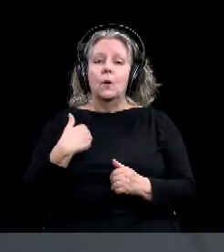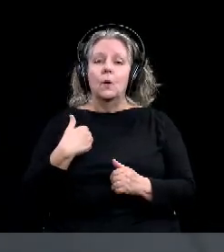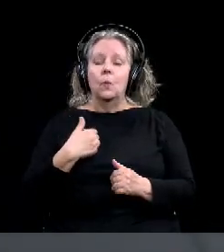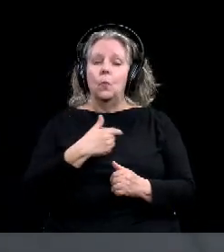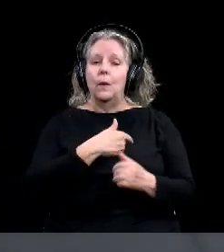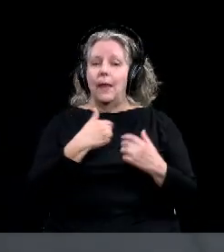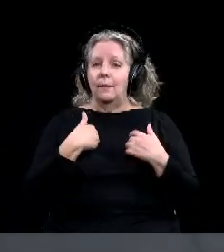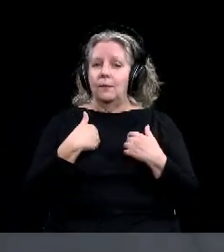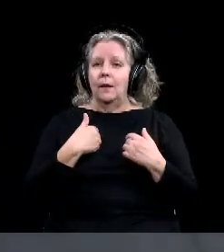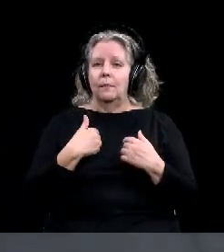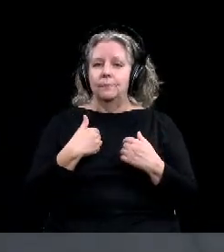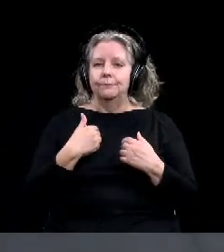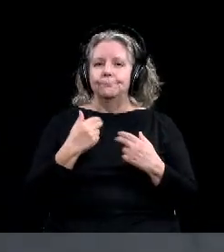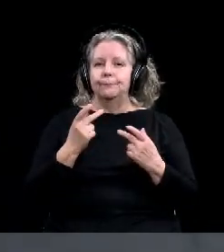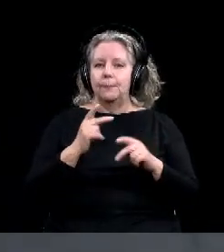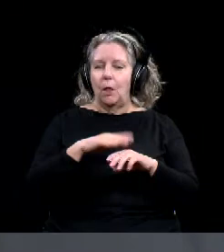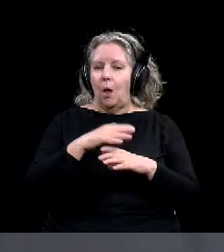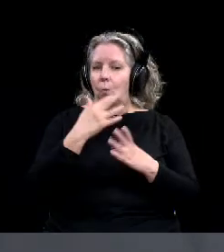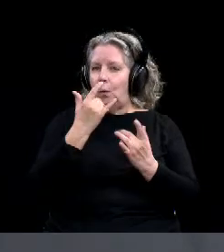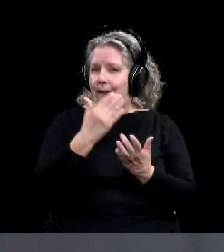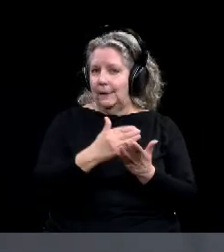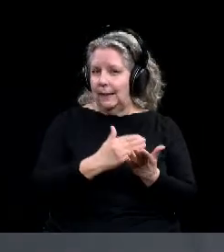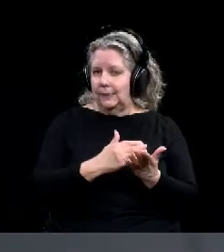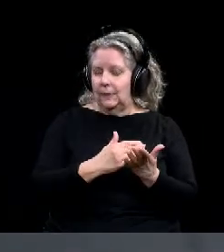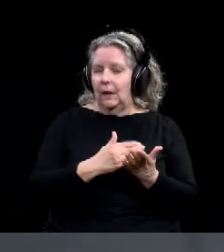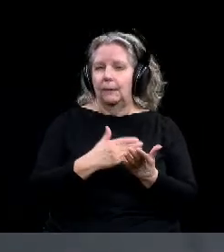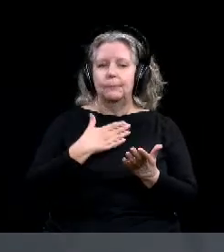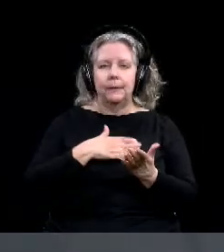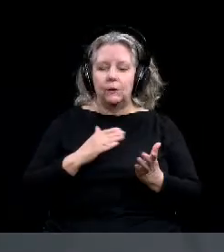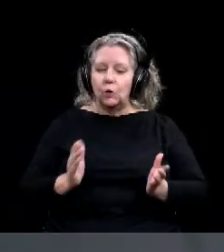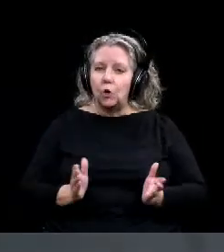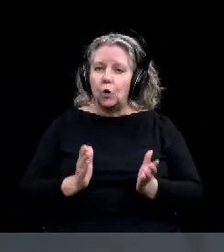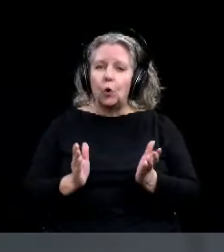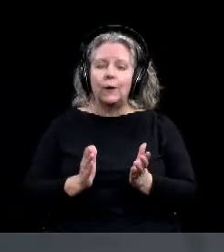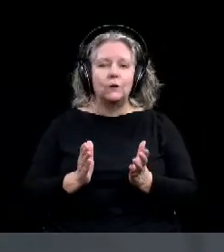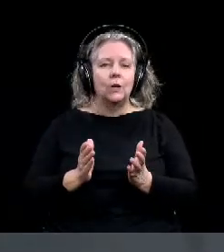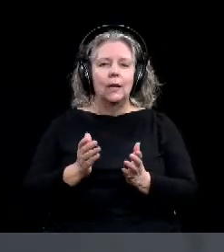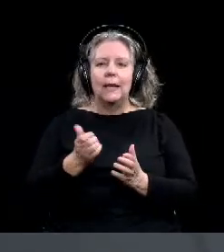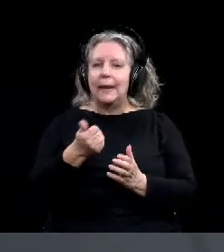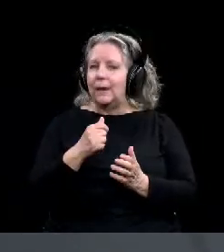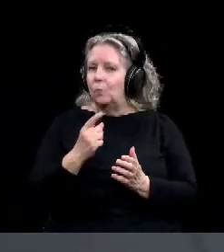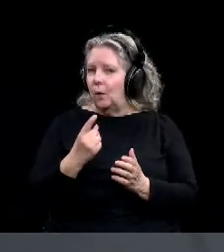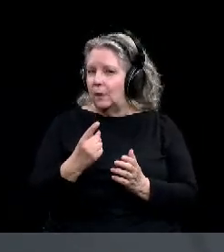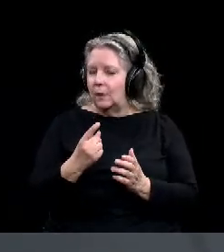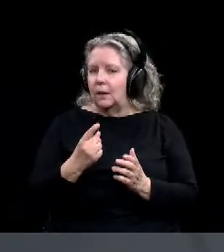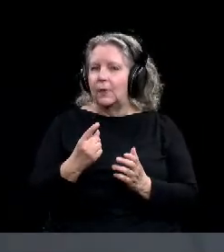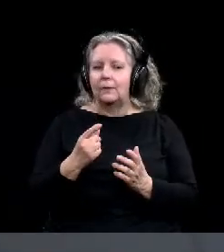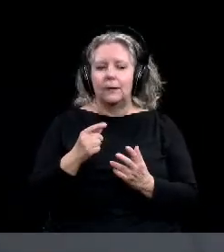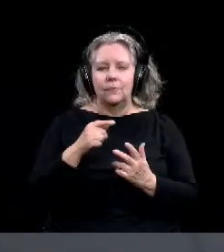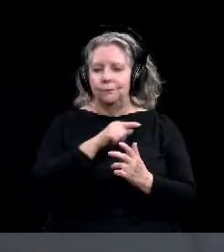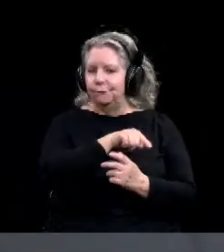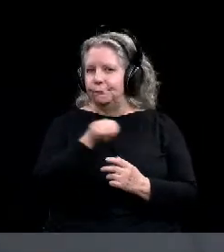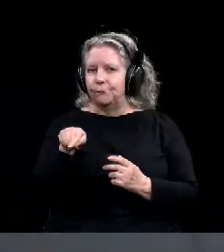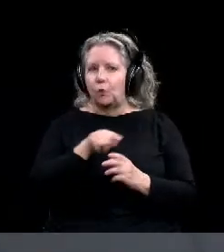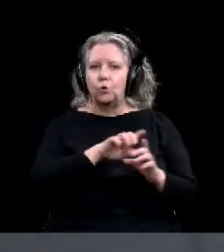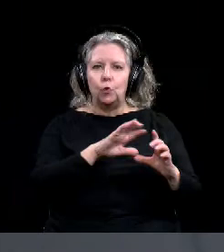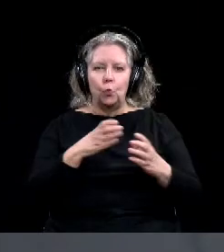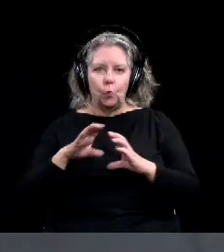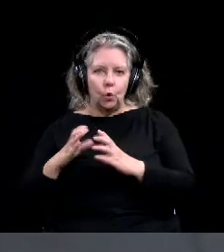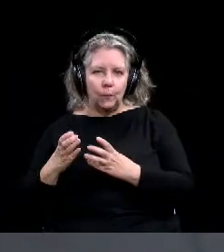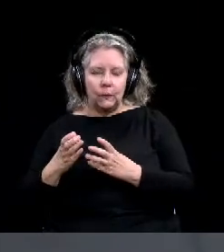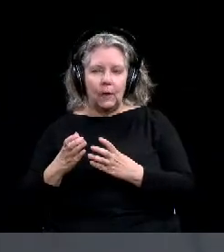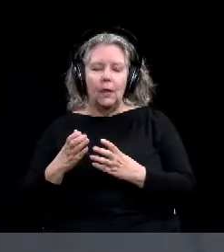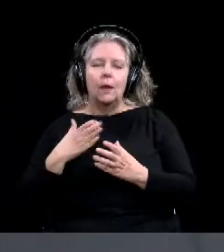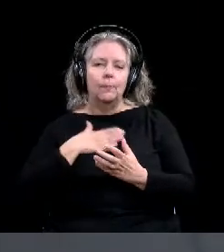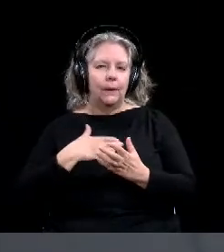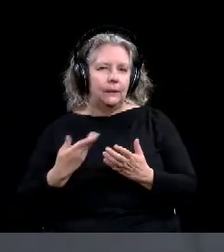encourage all eligible individuals to get on the wait list if they're not already on one. And remember, the health